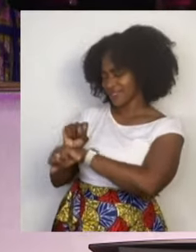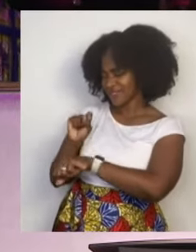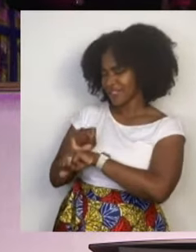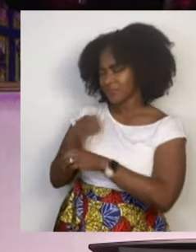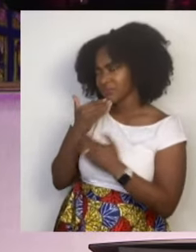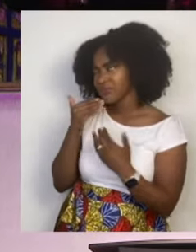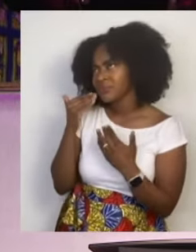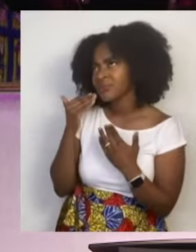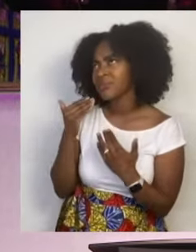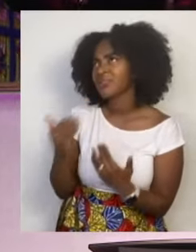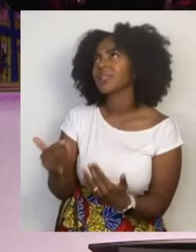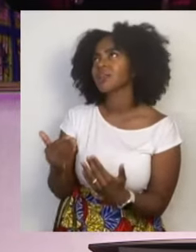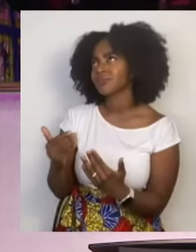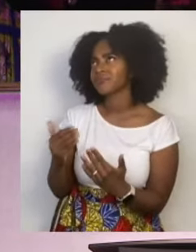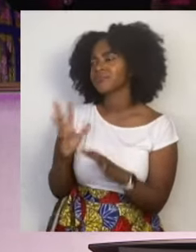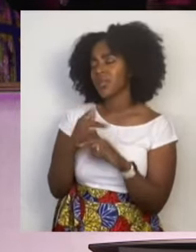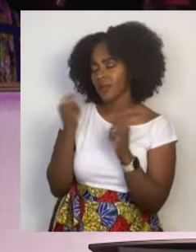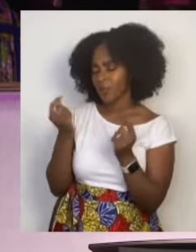Hallelujah.